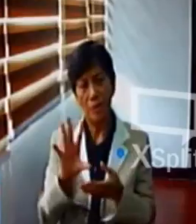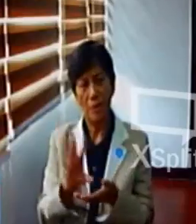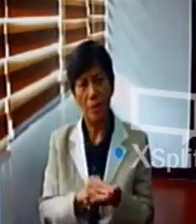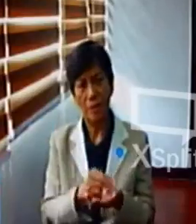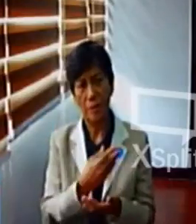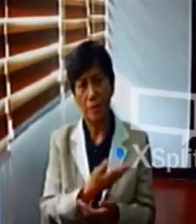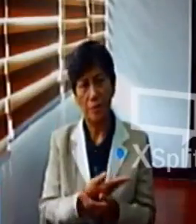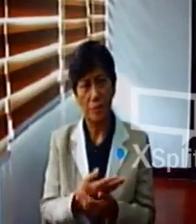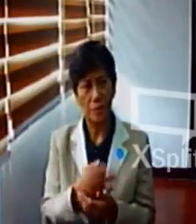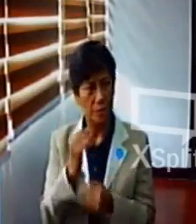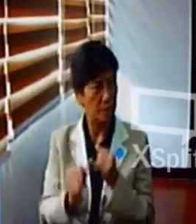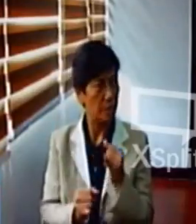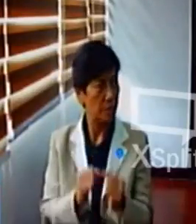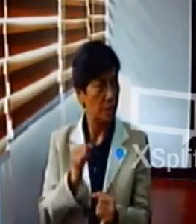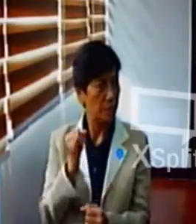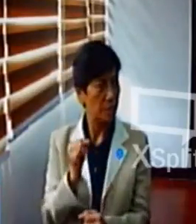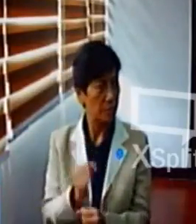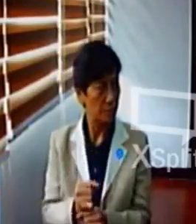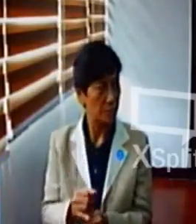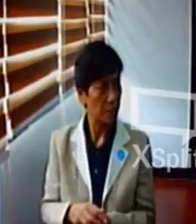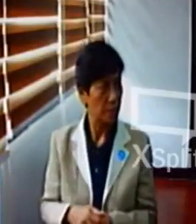an international peer-reviewed journal.